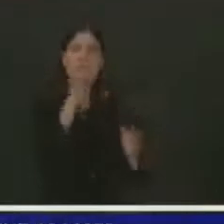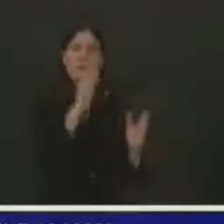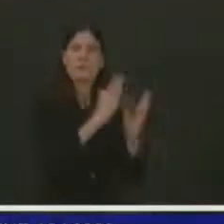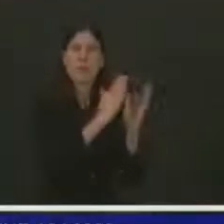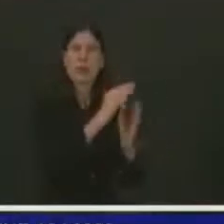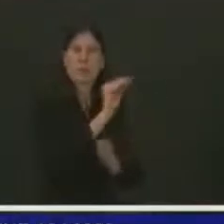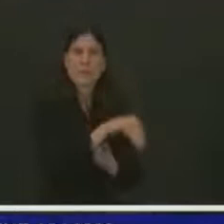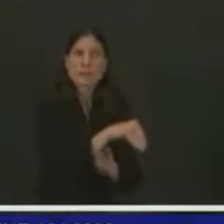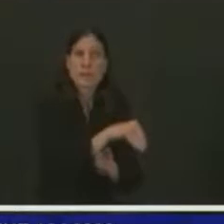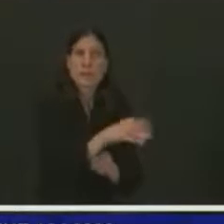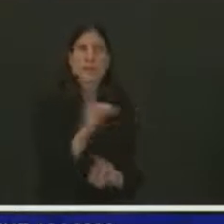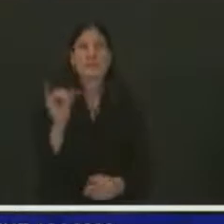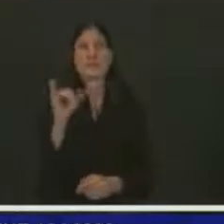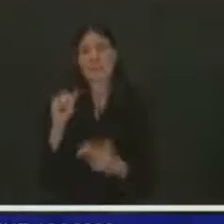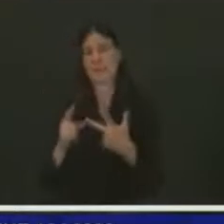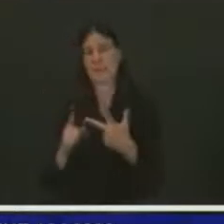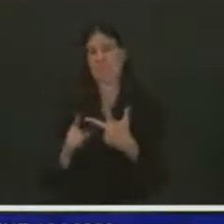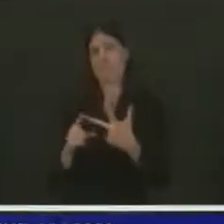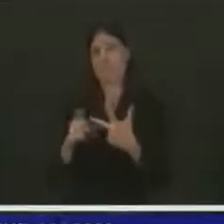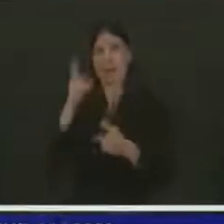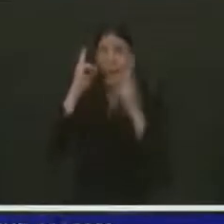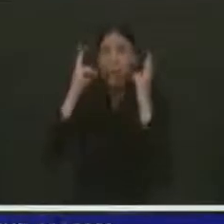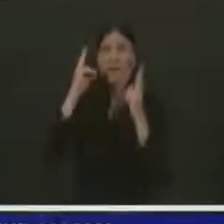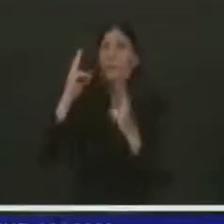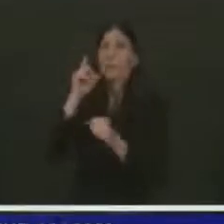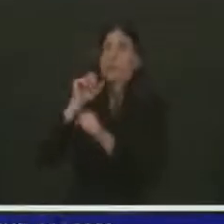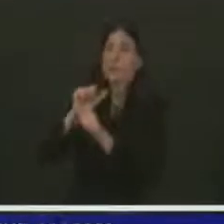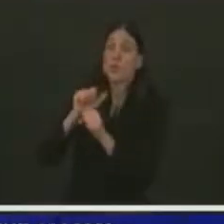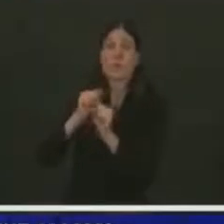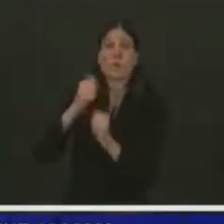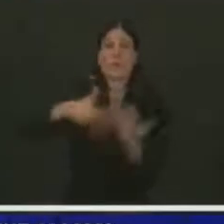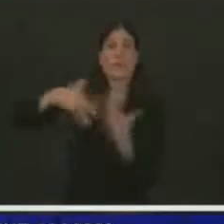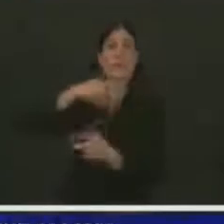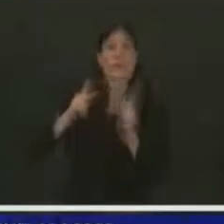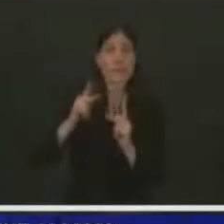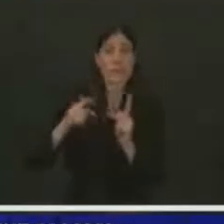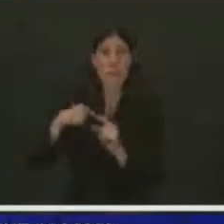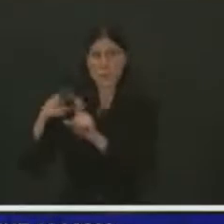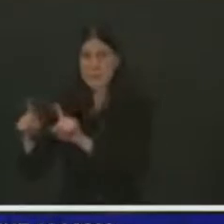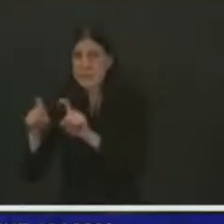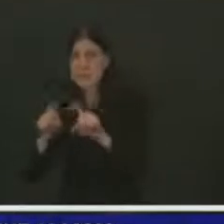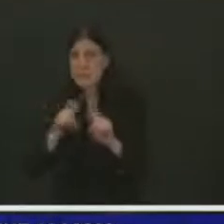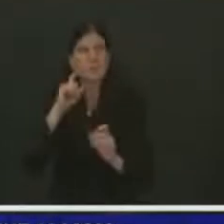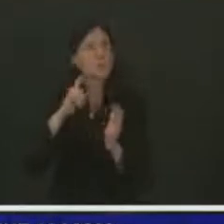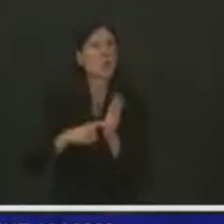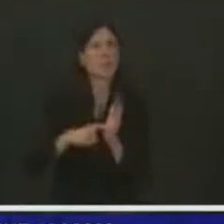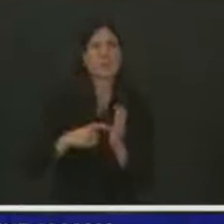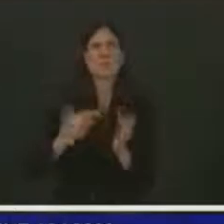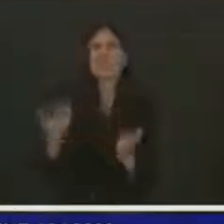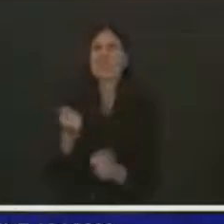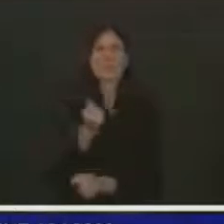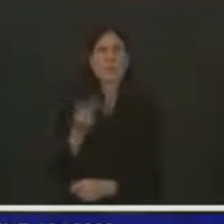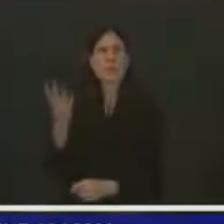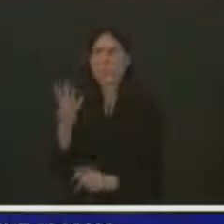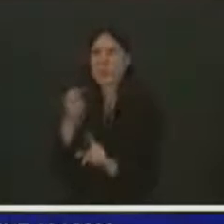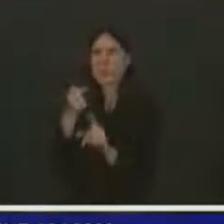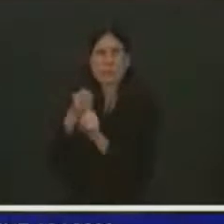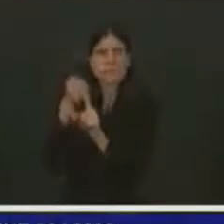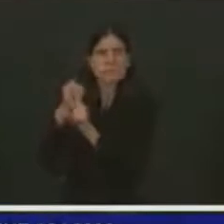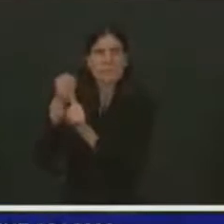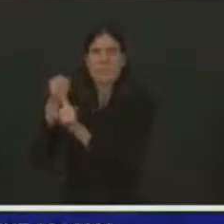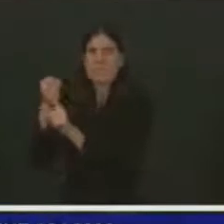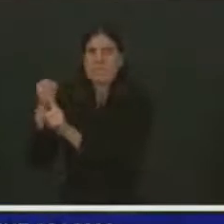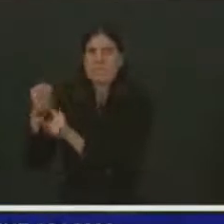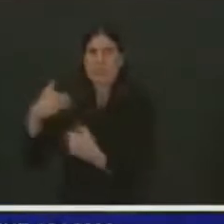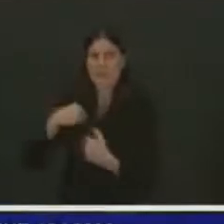doing it, helping to see what else can we learn, what other interventions can we put in place, how else can we support those people